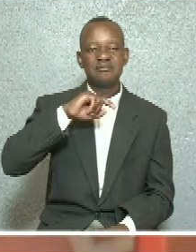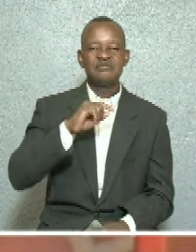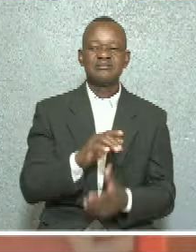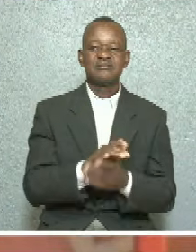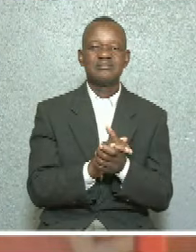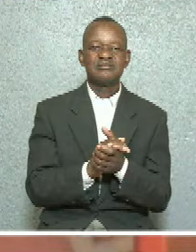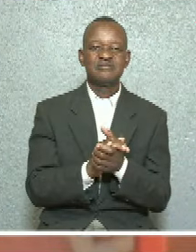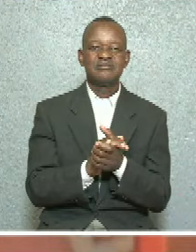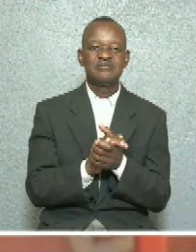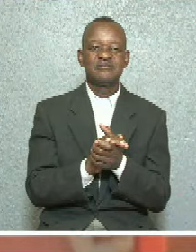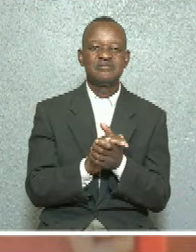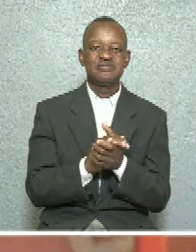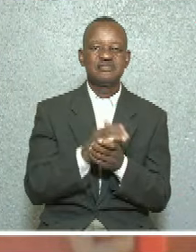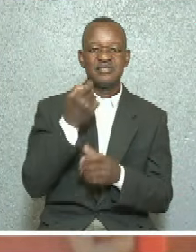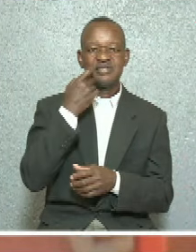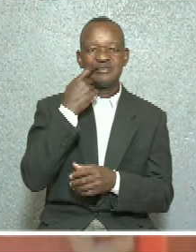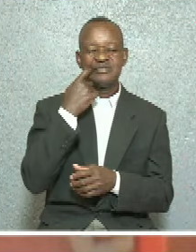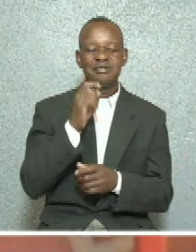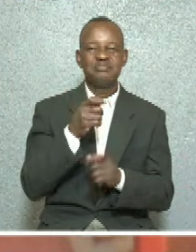at the coast.